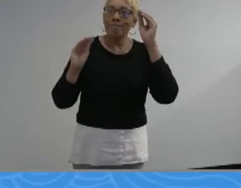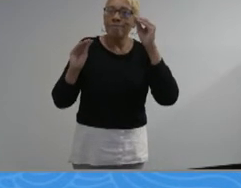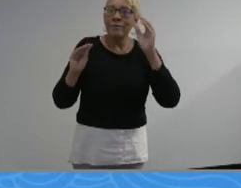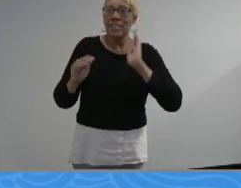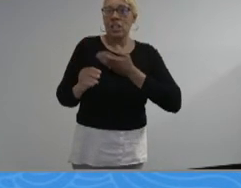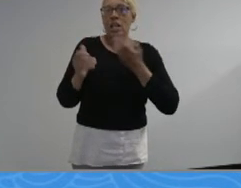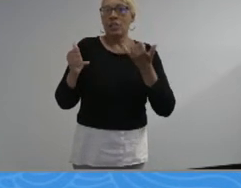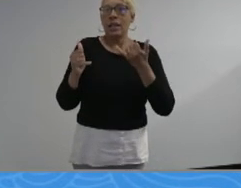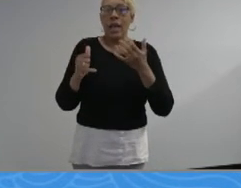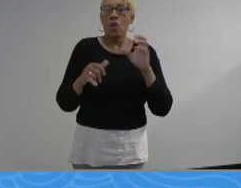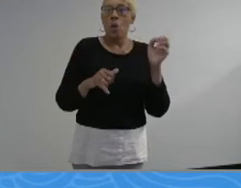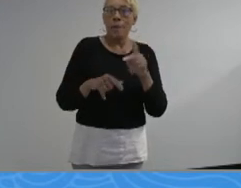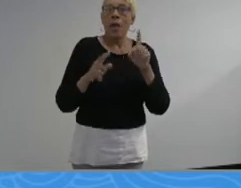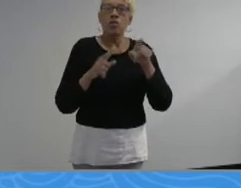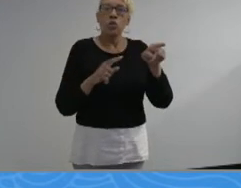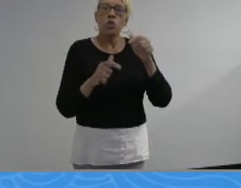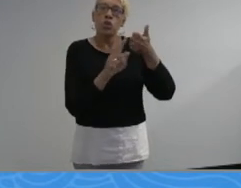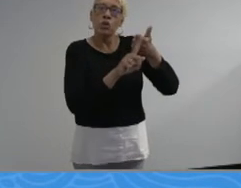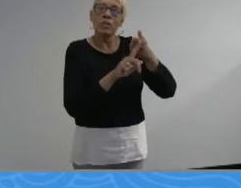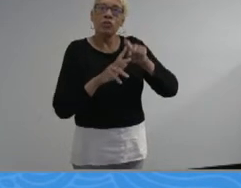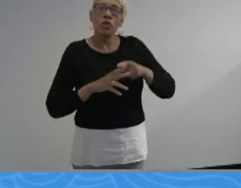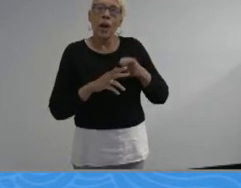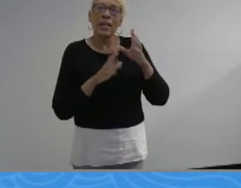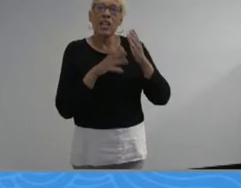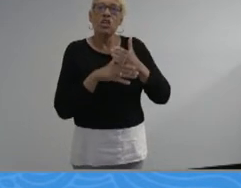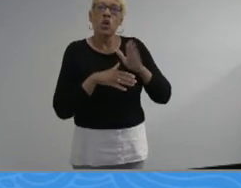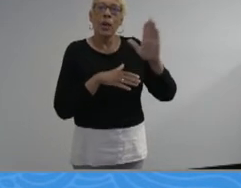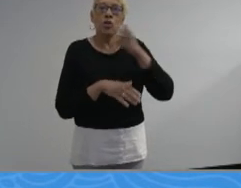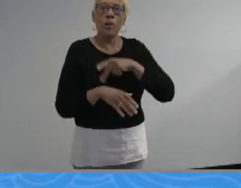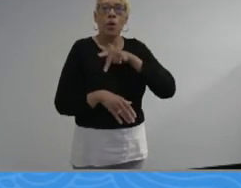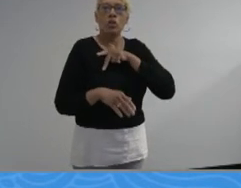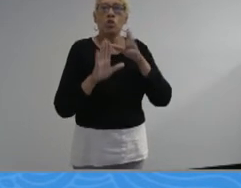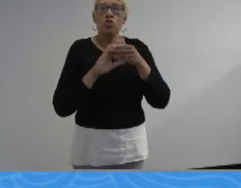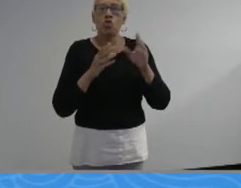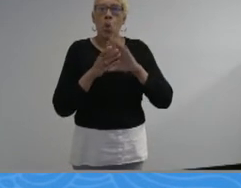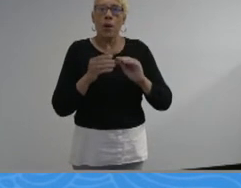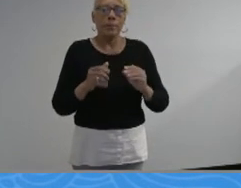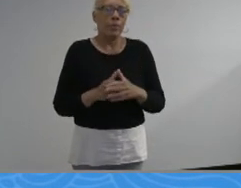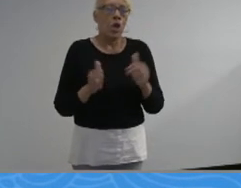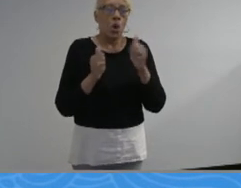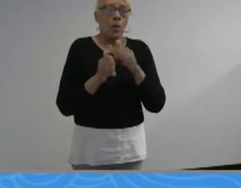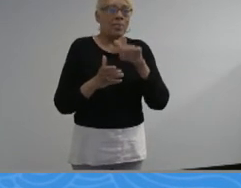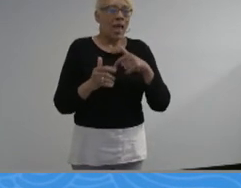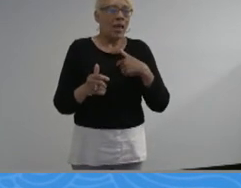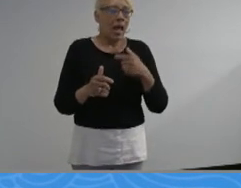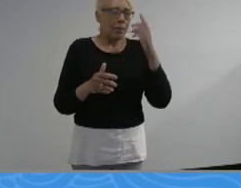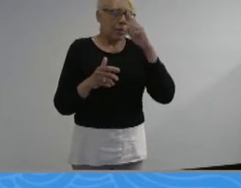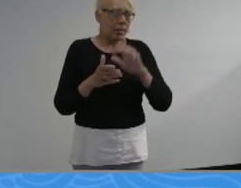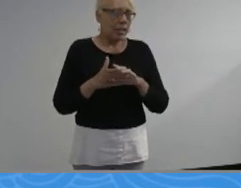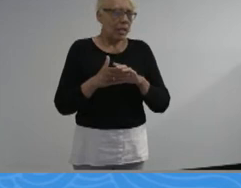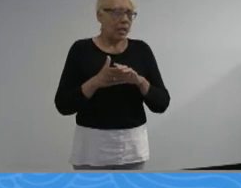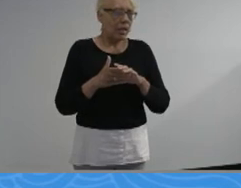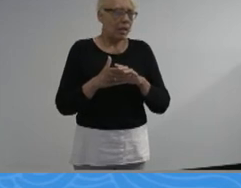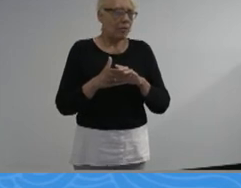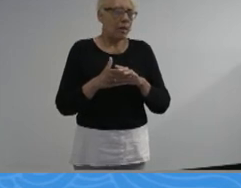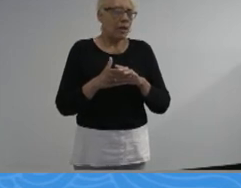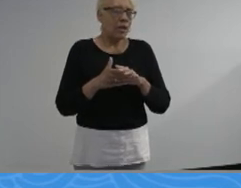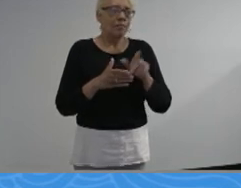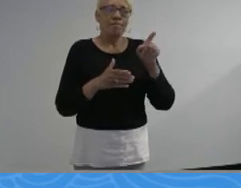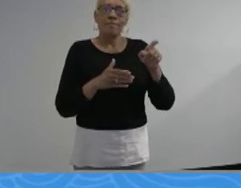it back to where you started and sharing your own personal story. So with that, I believe this concludes the keynote